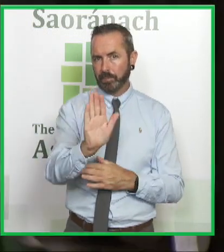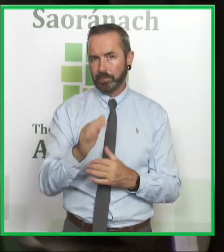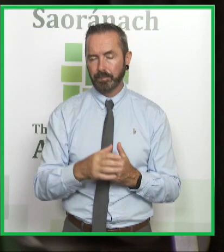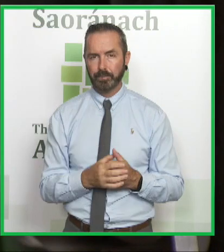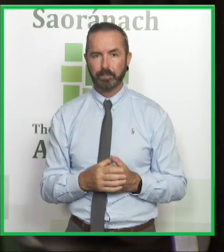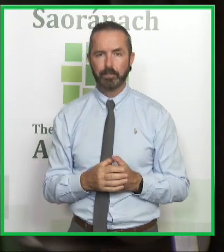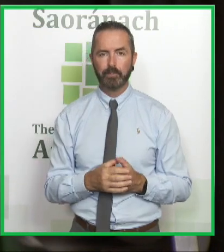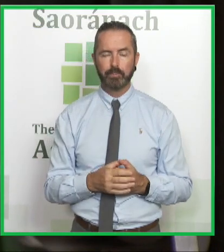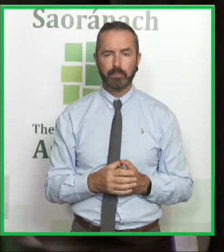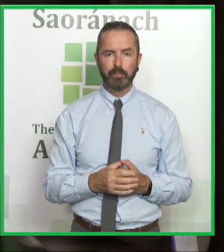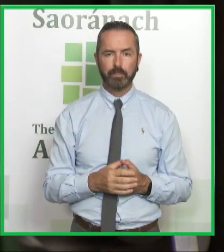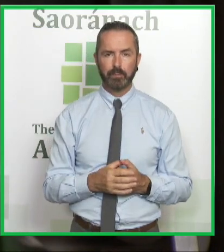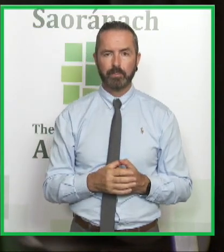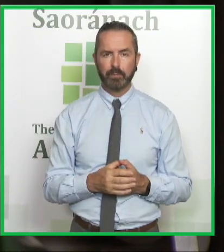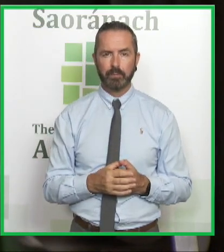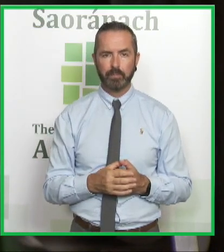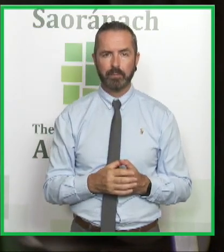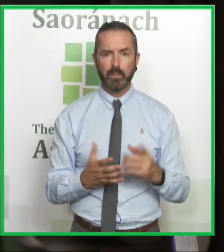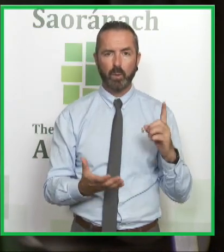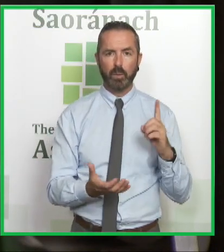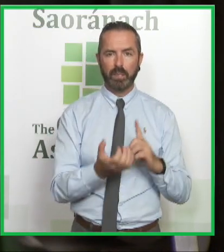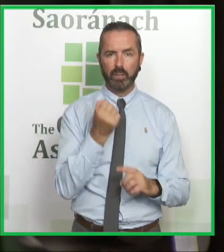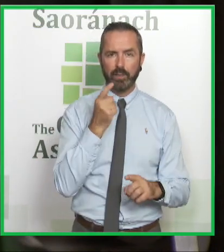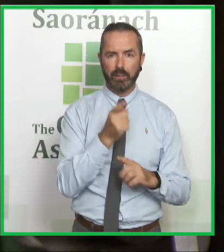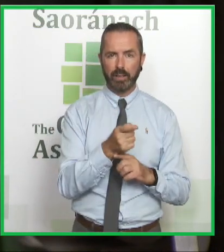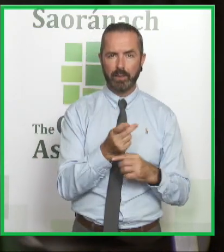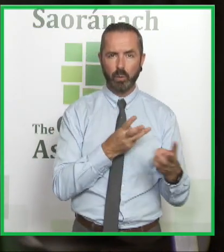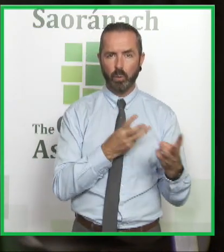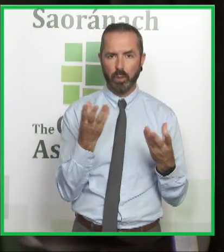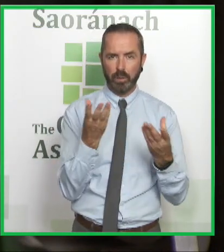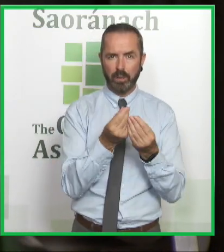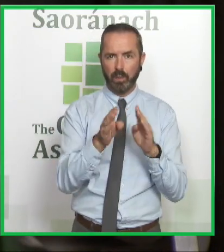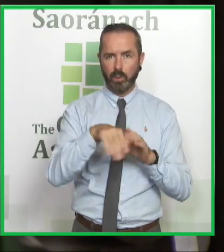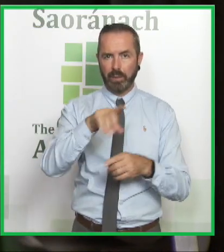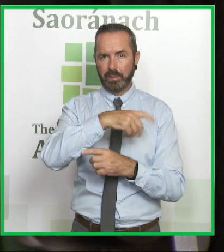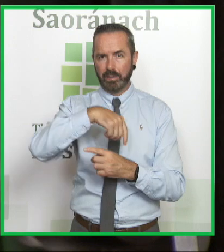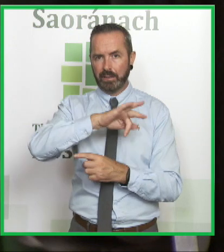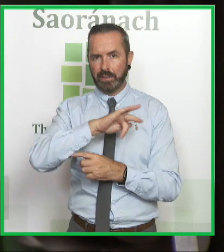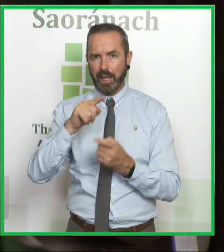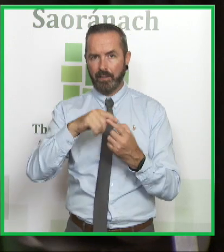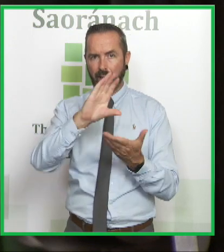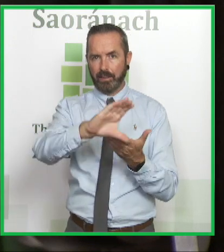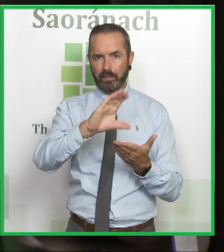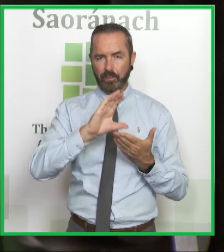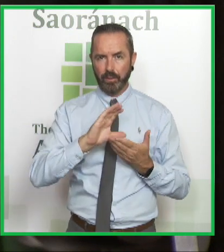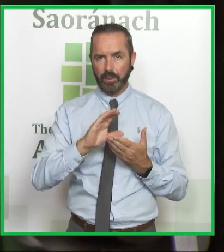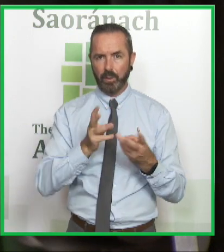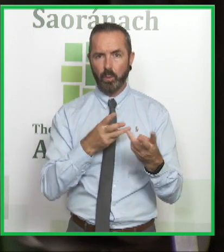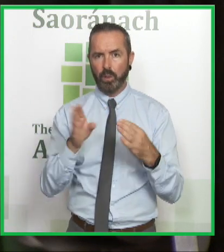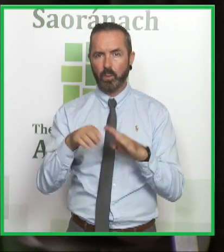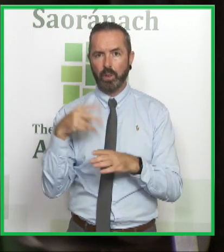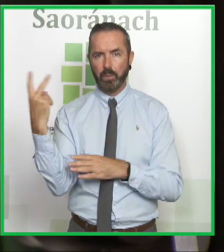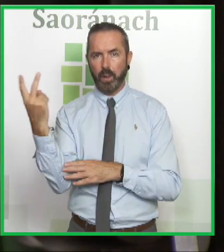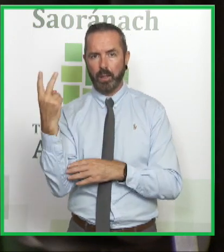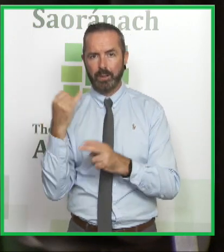We achieve this through the work of our staff, our work with our funded projects, across sectoral partnerships involving statutory and the community and